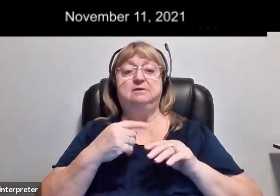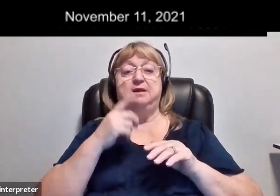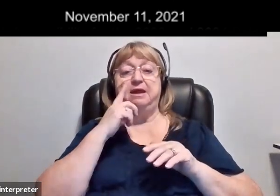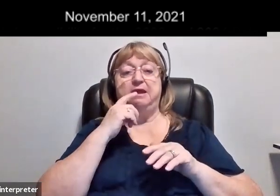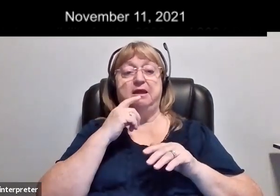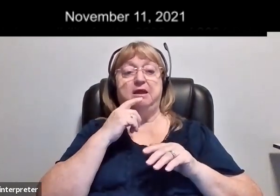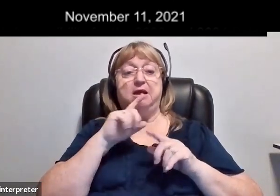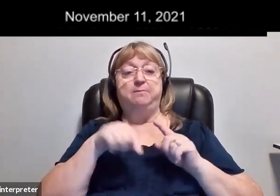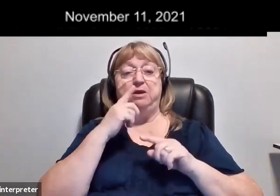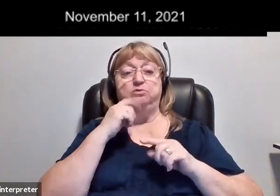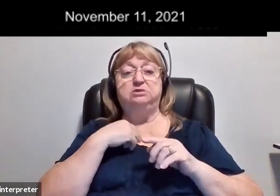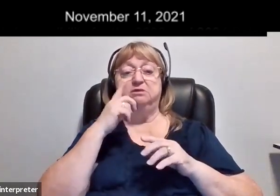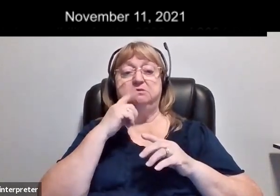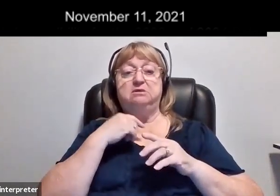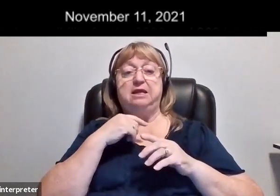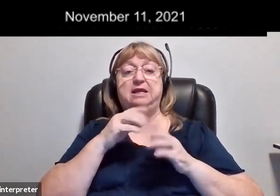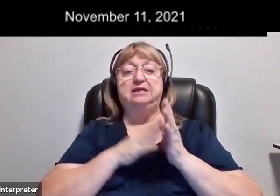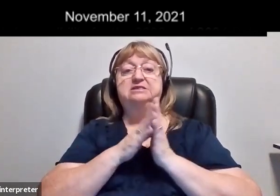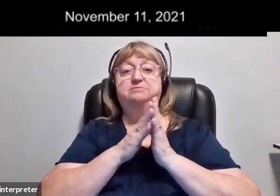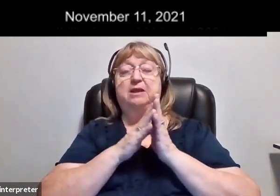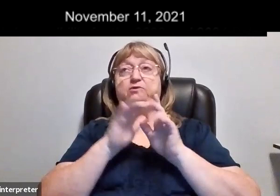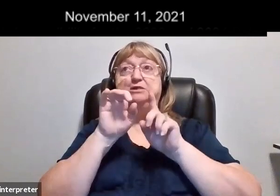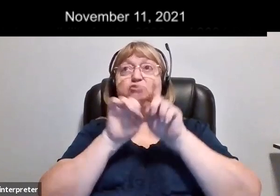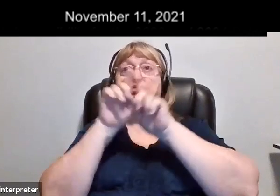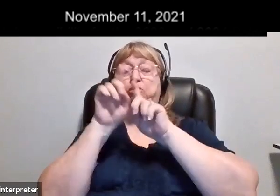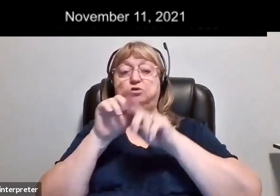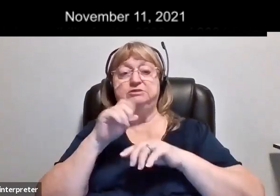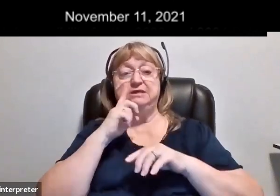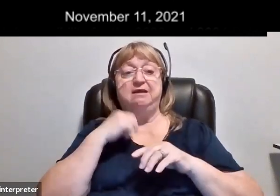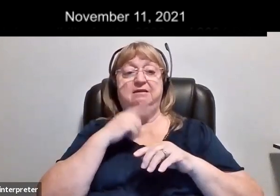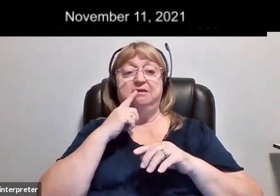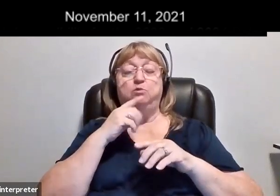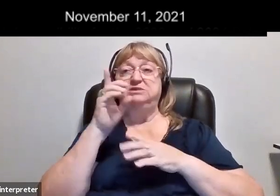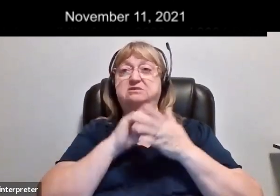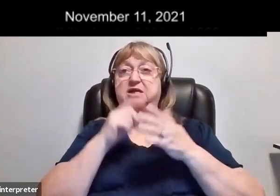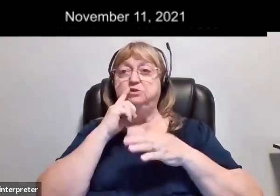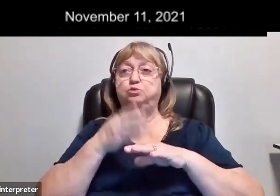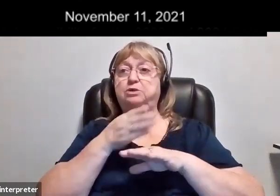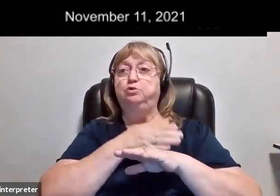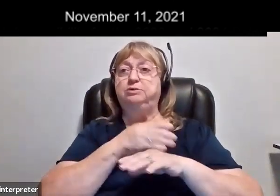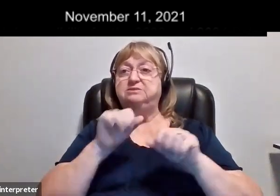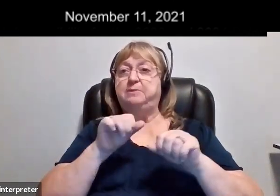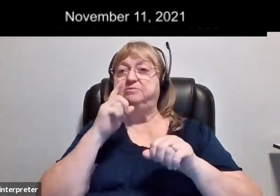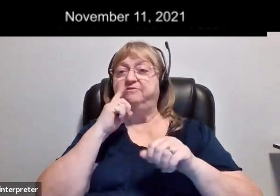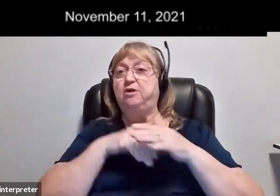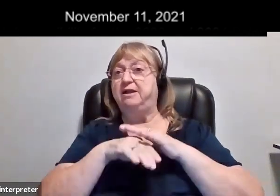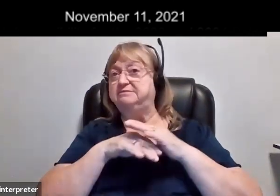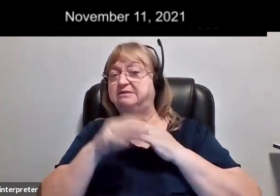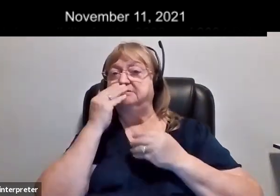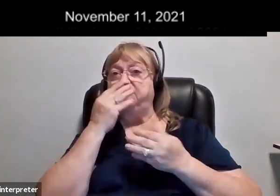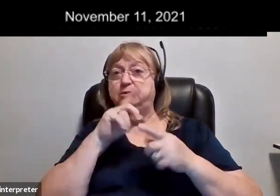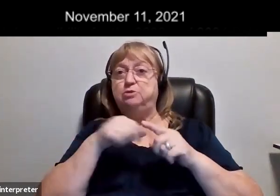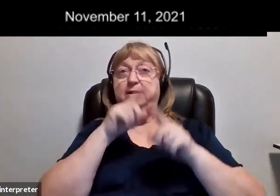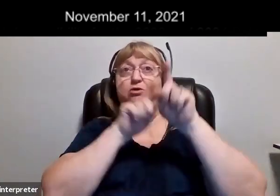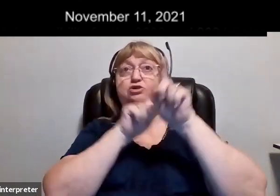Stars and activities that were designed to increase the possibilities to access information about